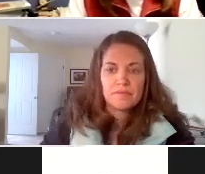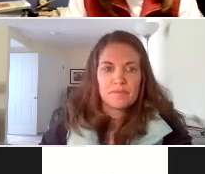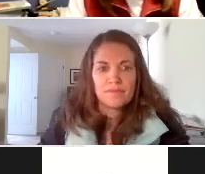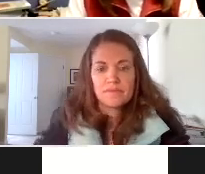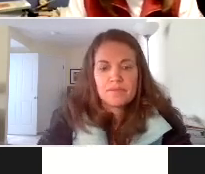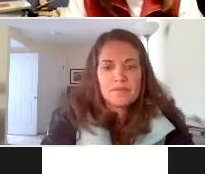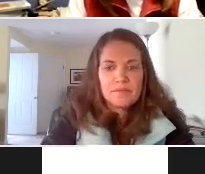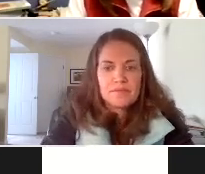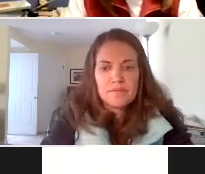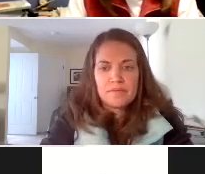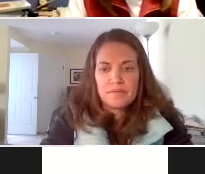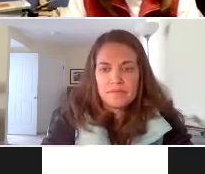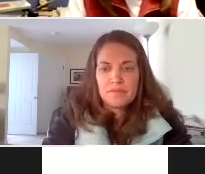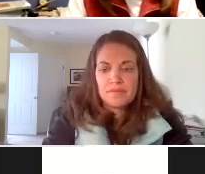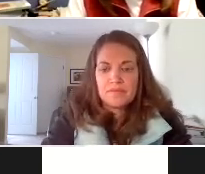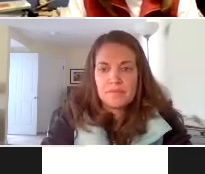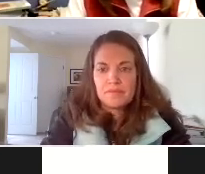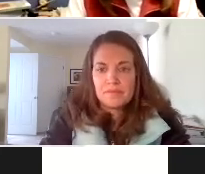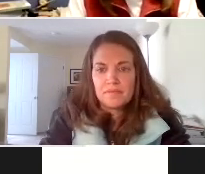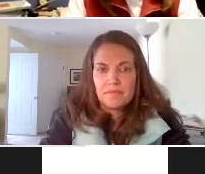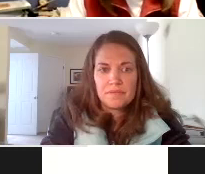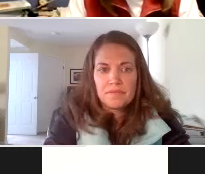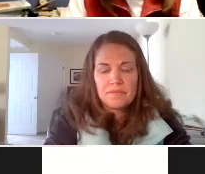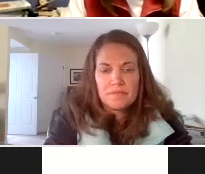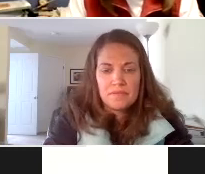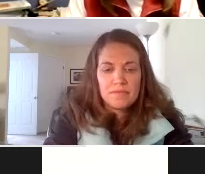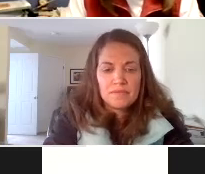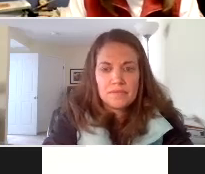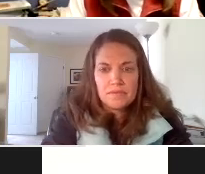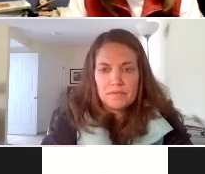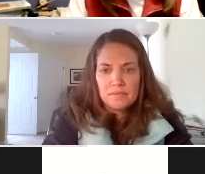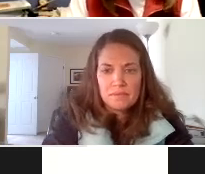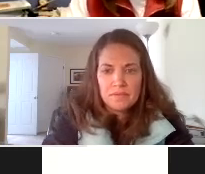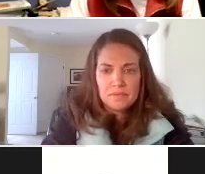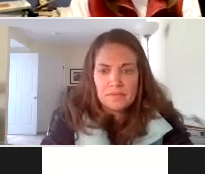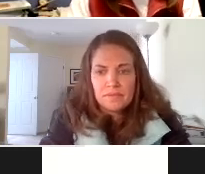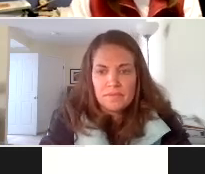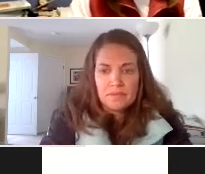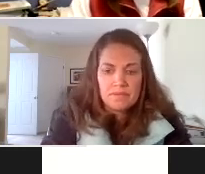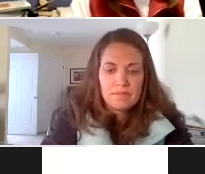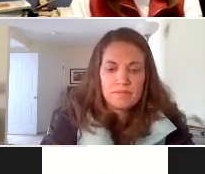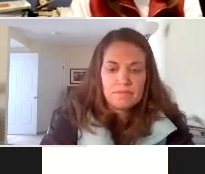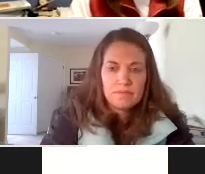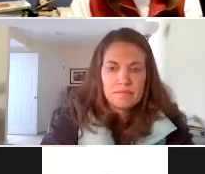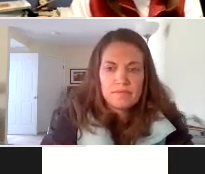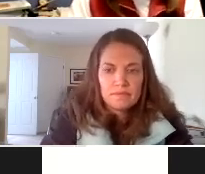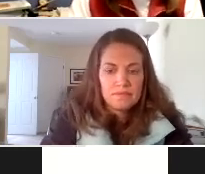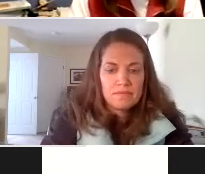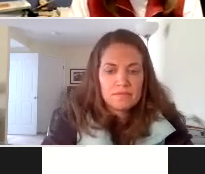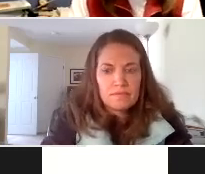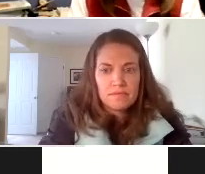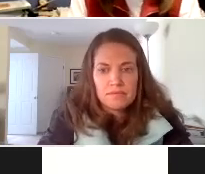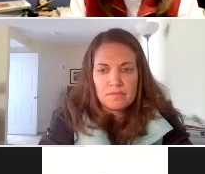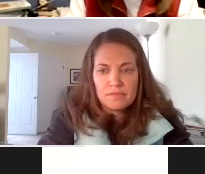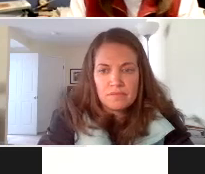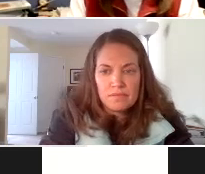3. And what's the complexity? That's just a lot of stuff. Yeah, and so it would be complexity of array,